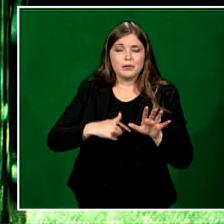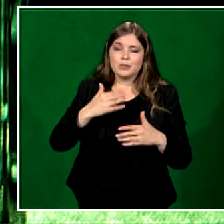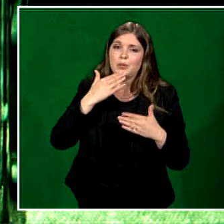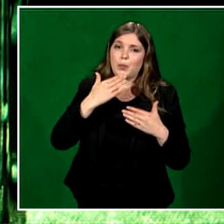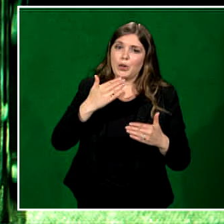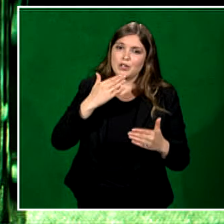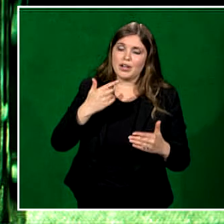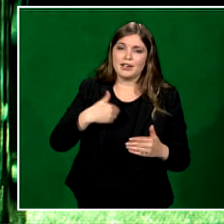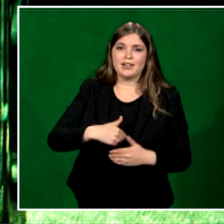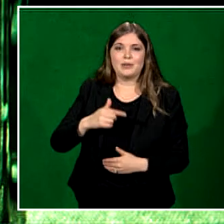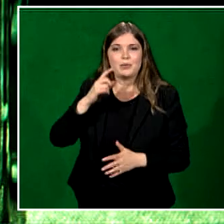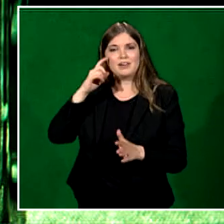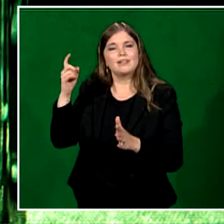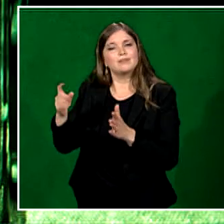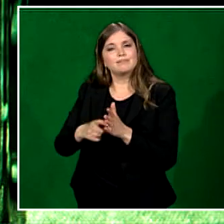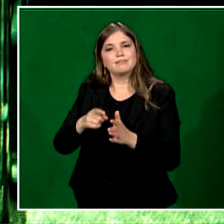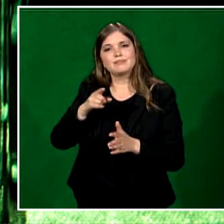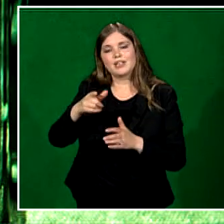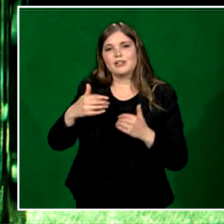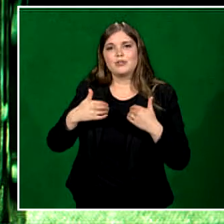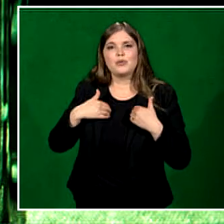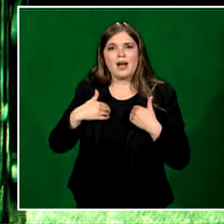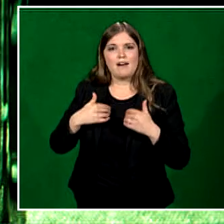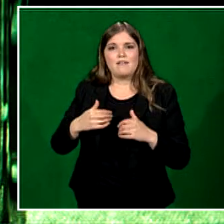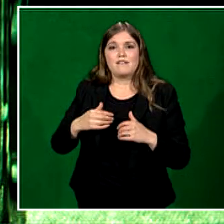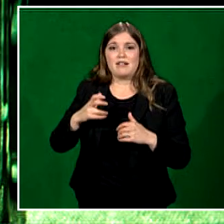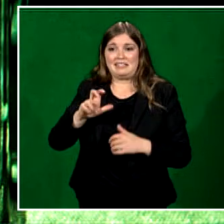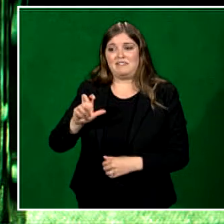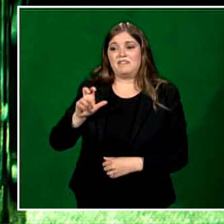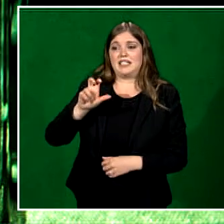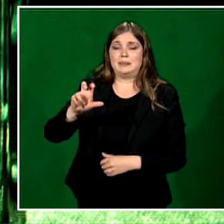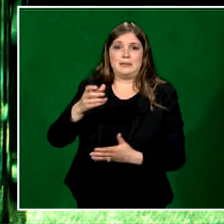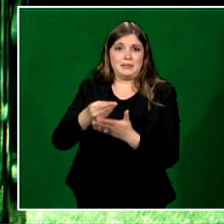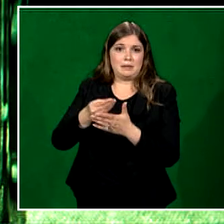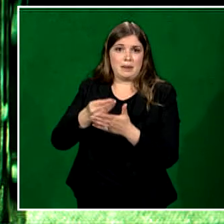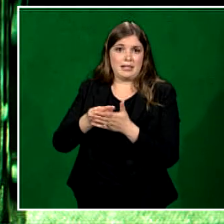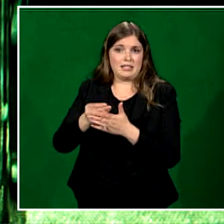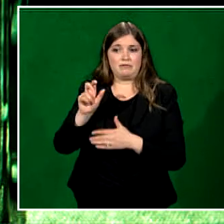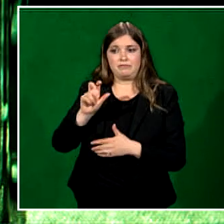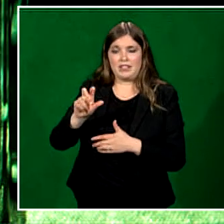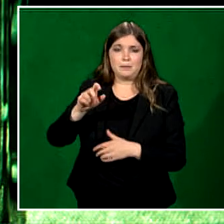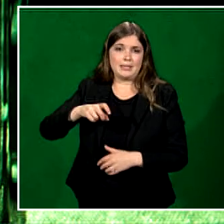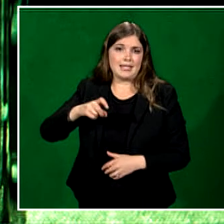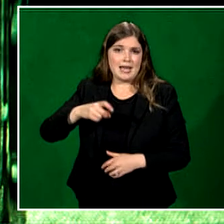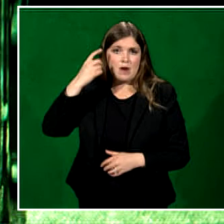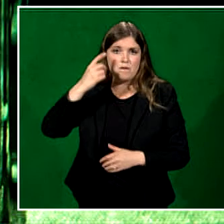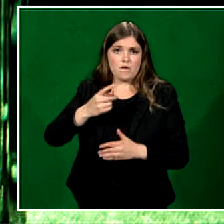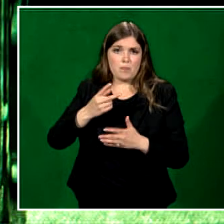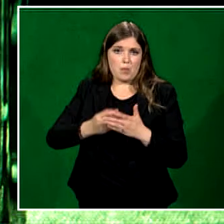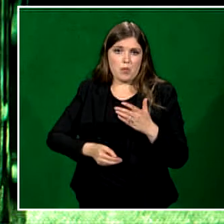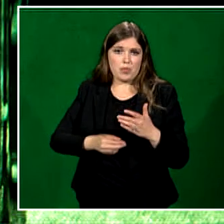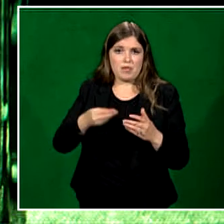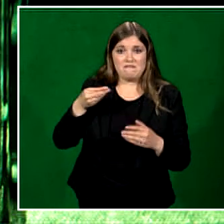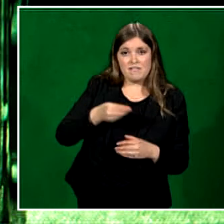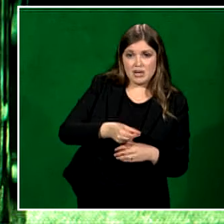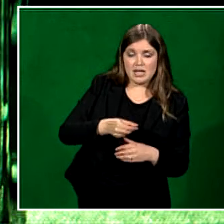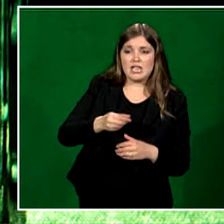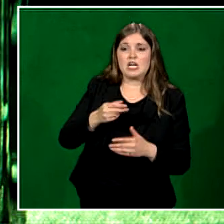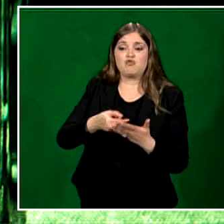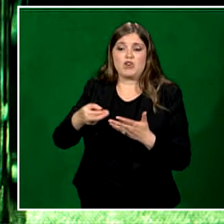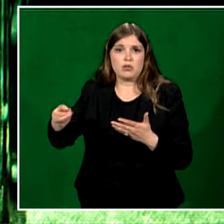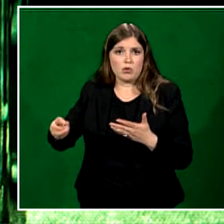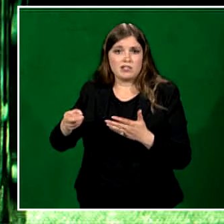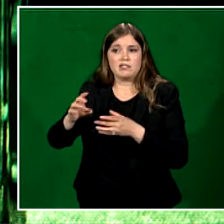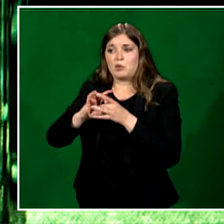have considerable investment needed and in both funding and resources and coordination